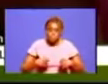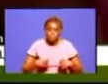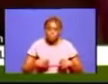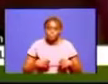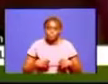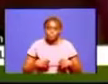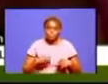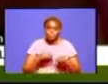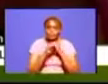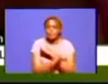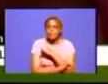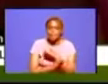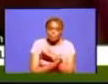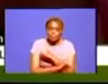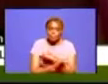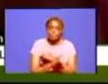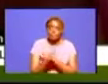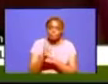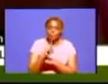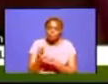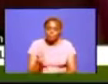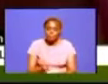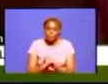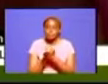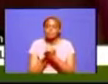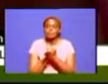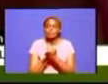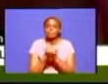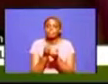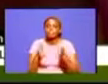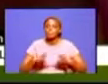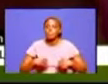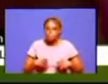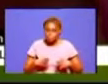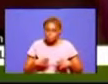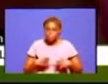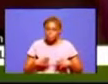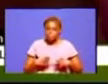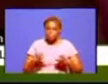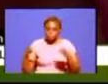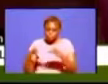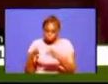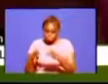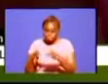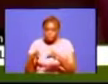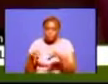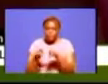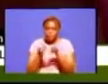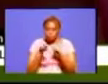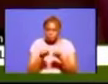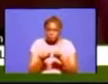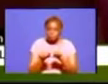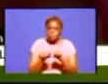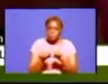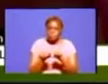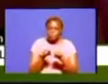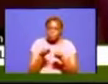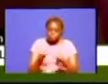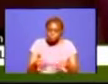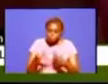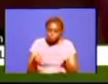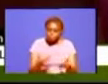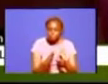this country. This move should help set as many people in the category as possible so as to afford them the